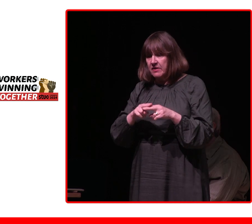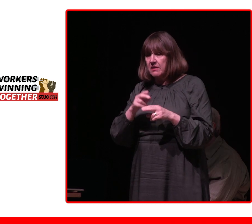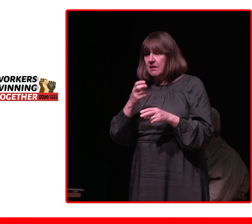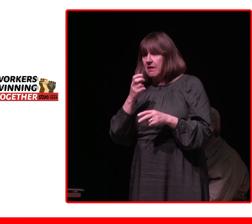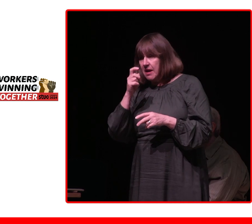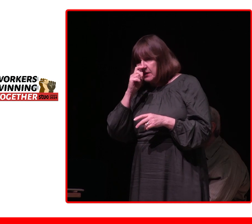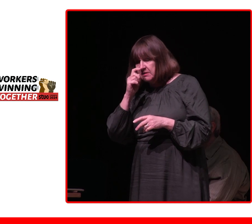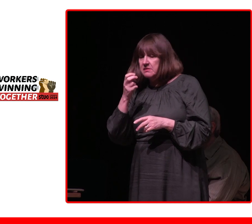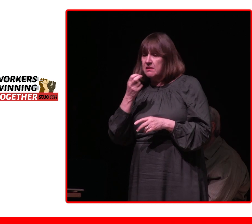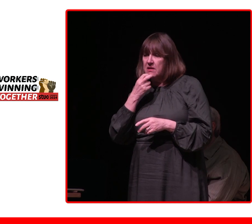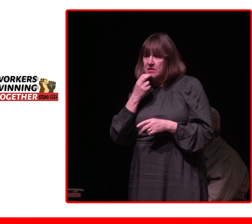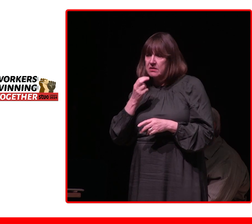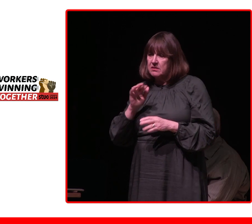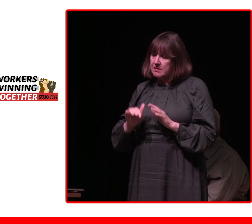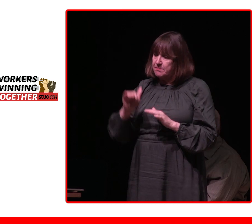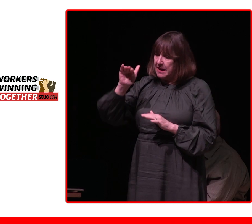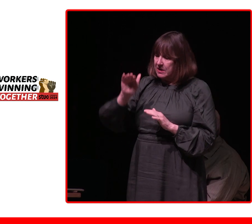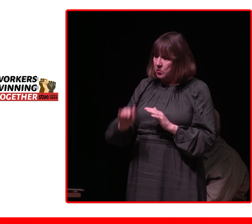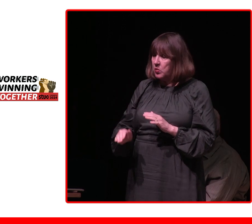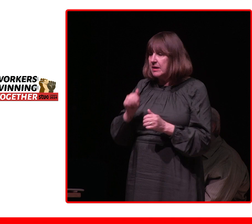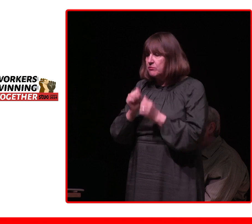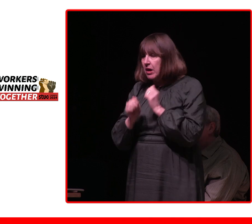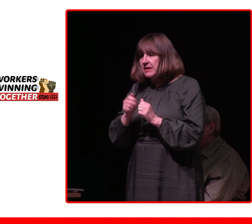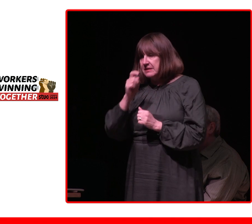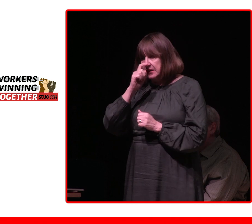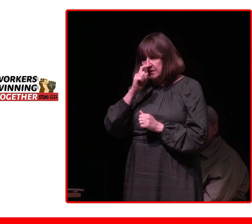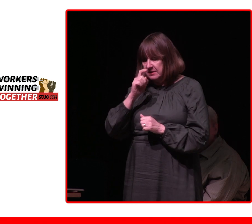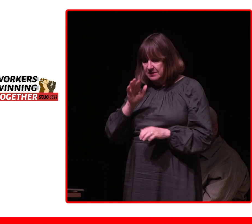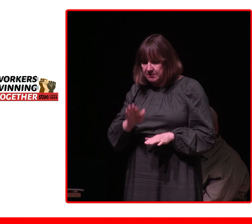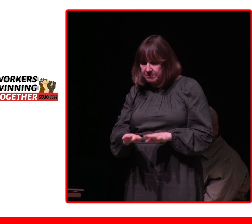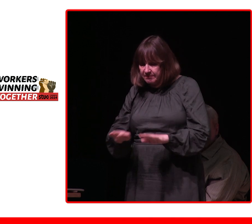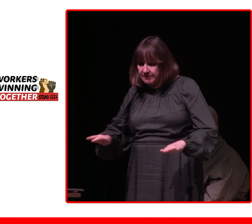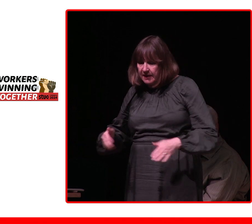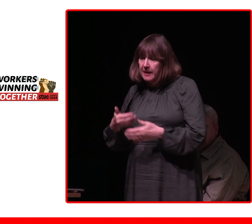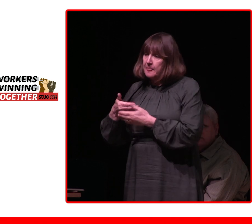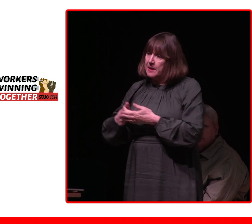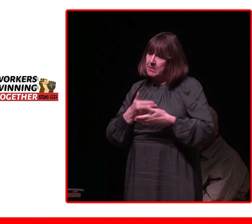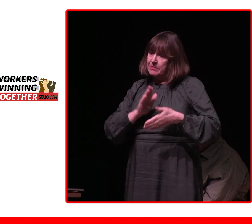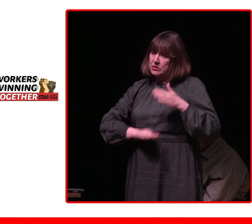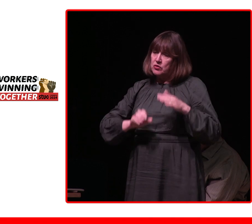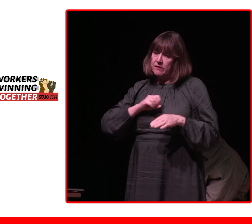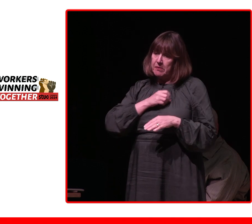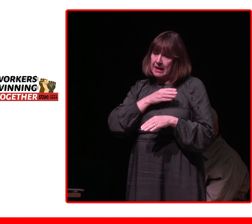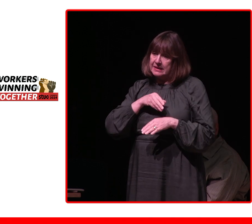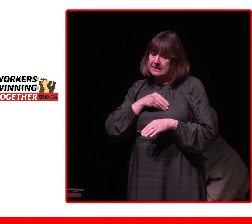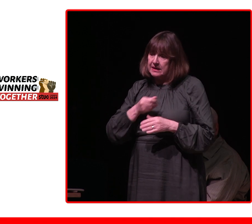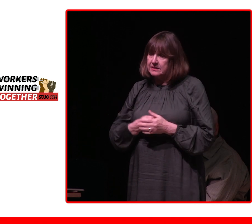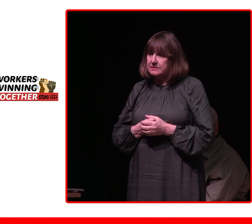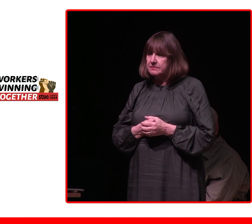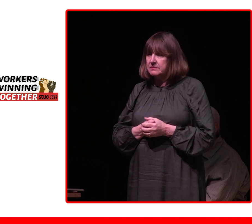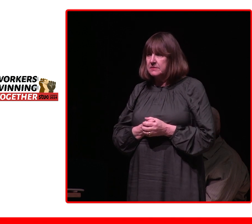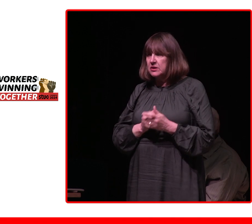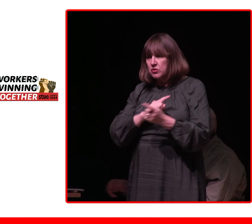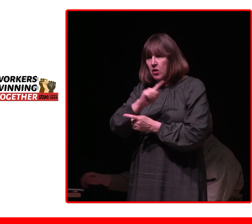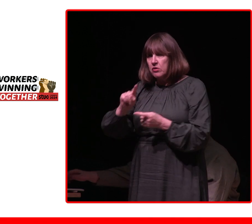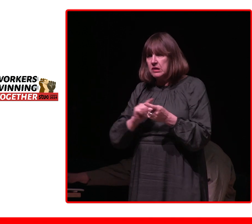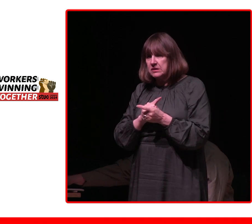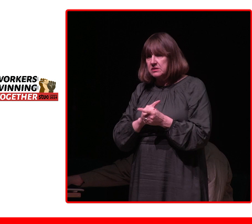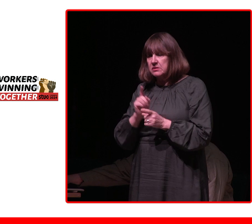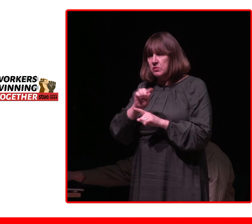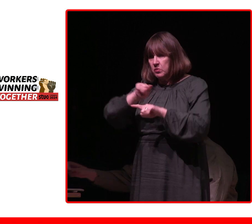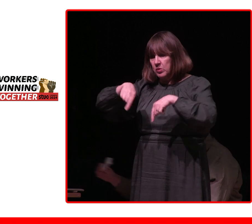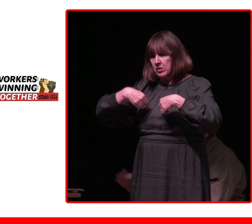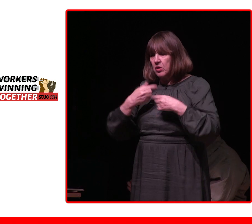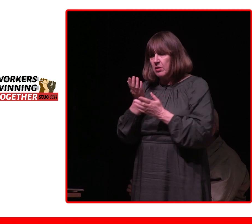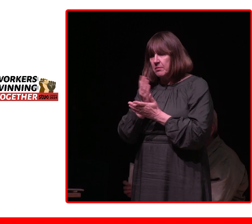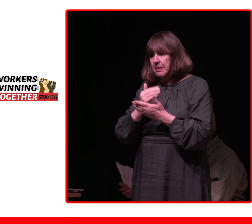uncles, the big and wee brothers and sisters, the toddlers and babies of Palestine. Congress, we are all part